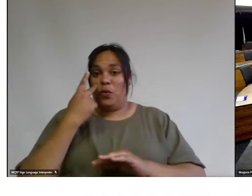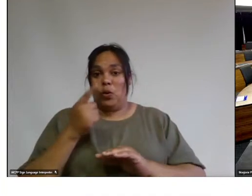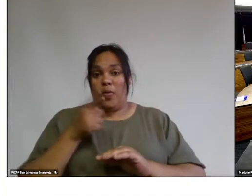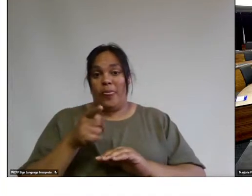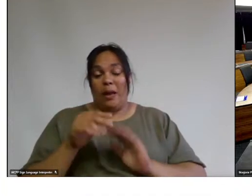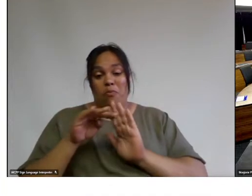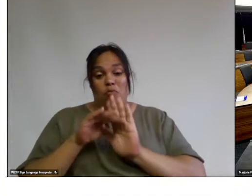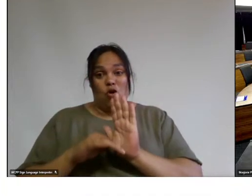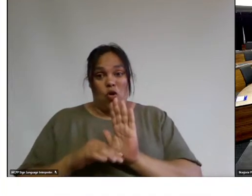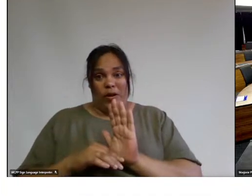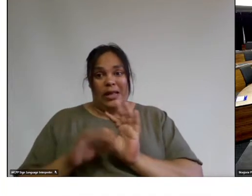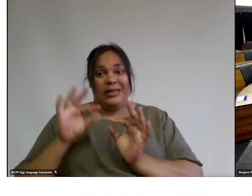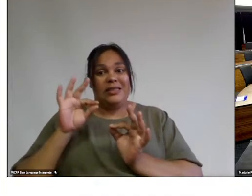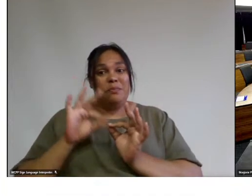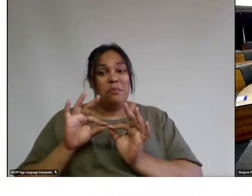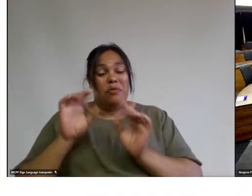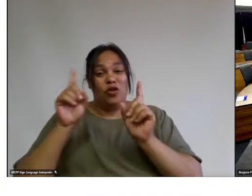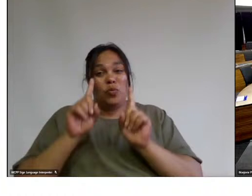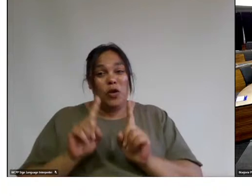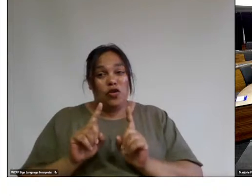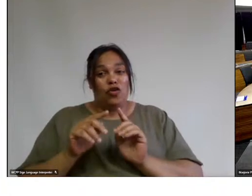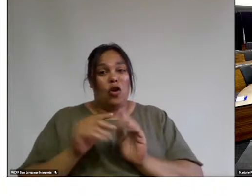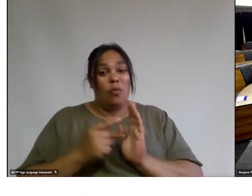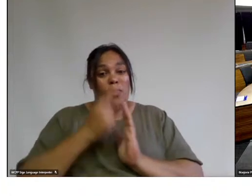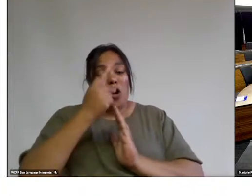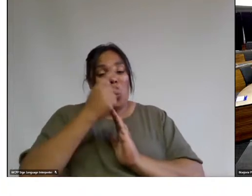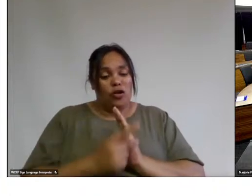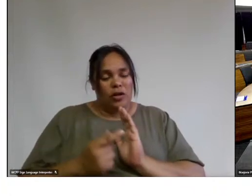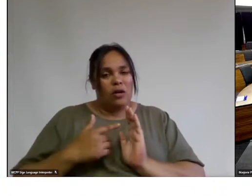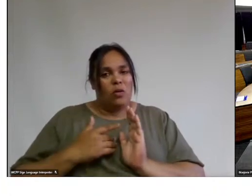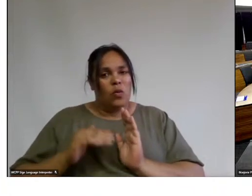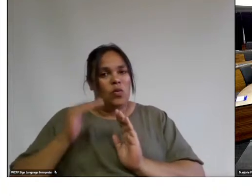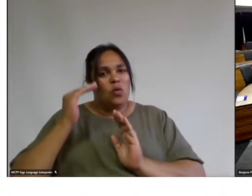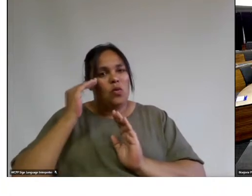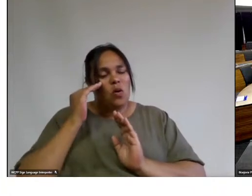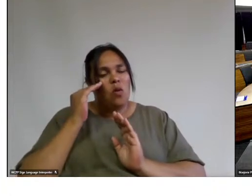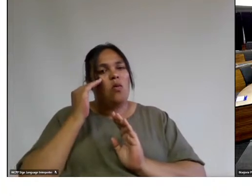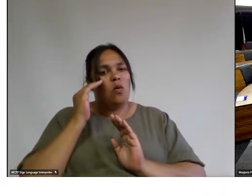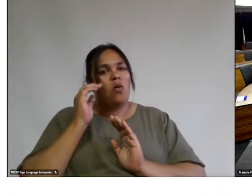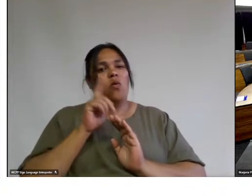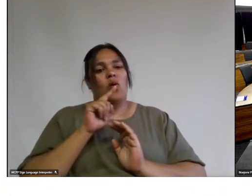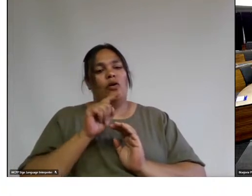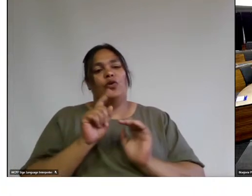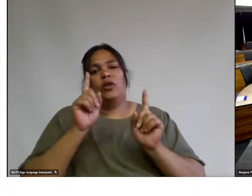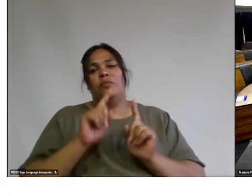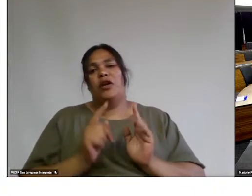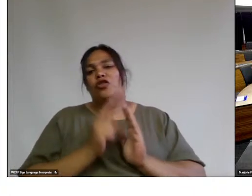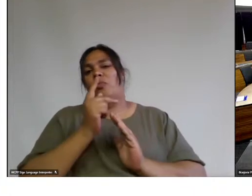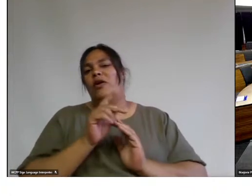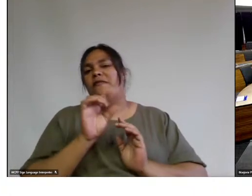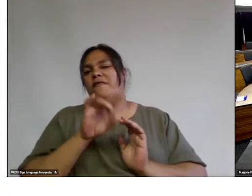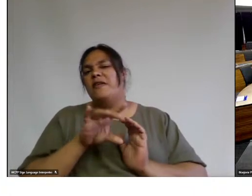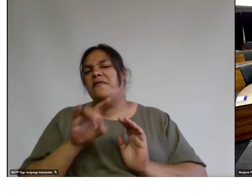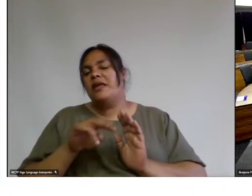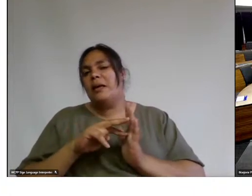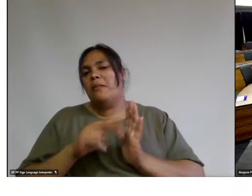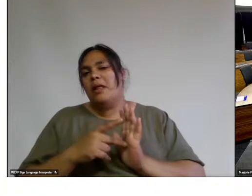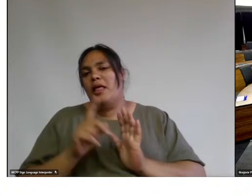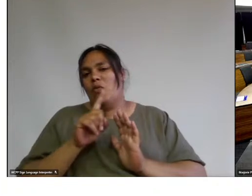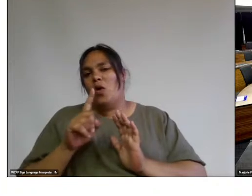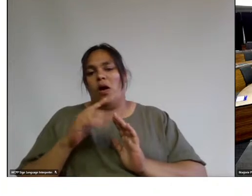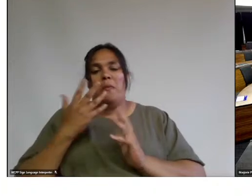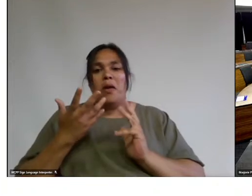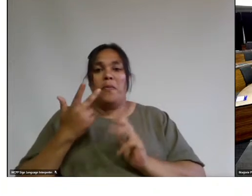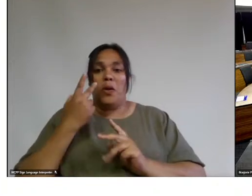particular program on special projects, I'm interested to know what exactly were these special projects that were planned when one